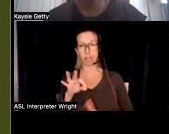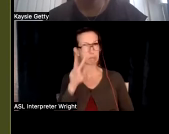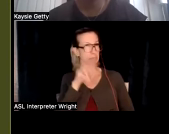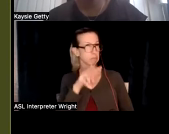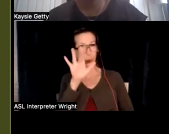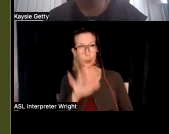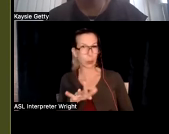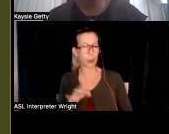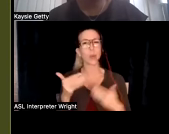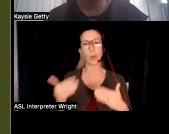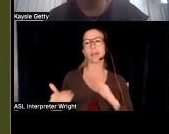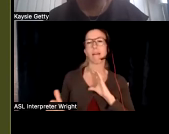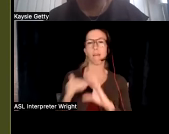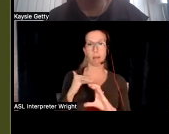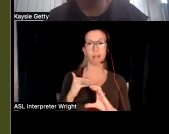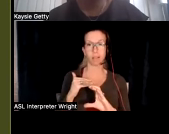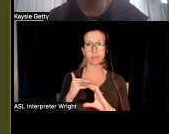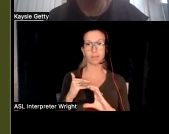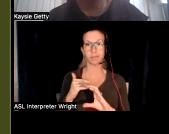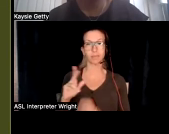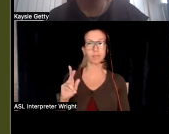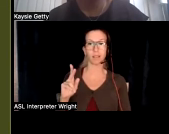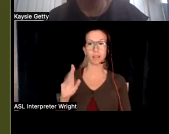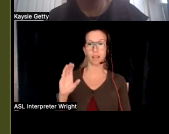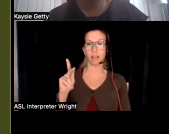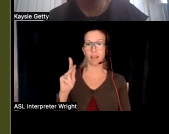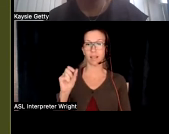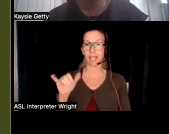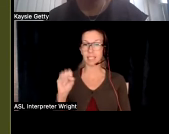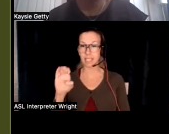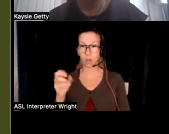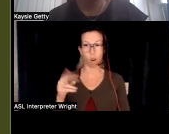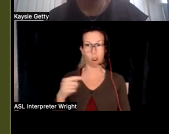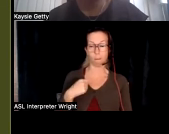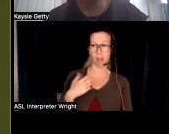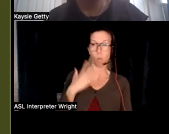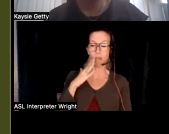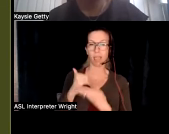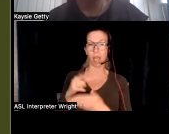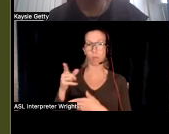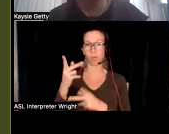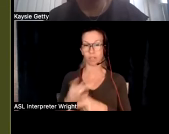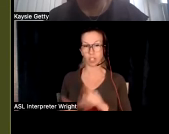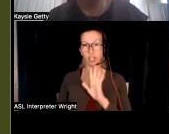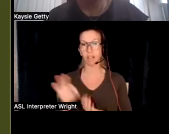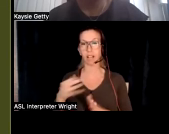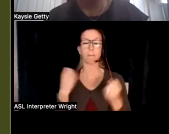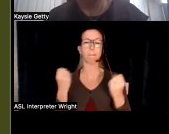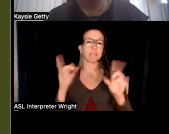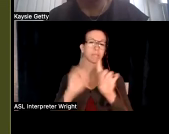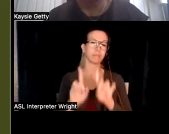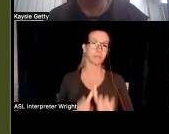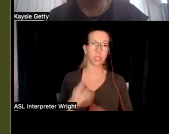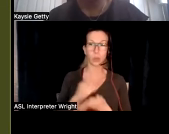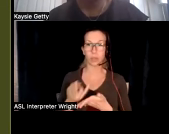please email Casey or myself, and we'll help you track it down. But lots and lots of resources. And